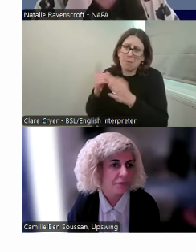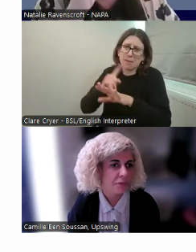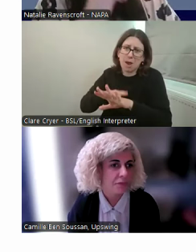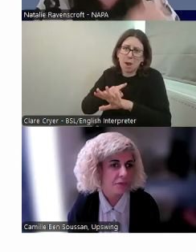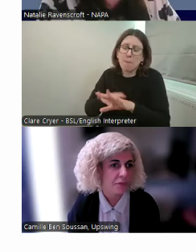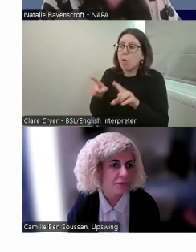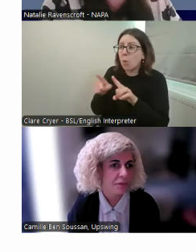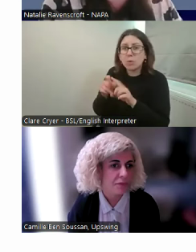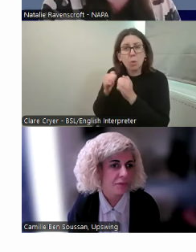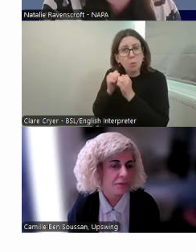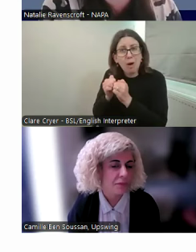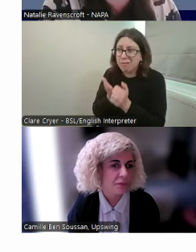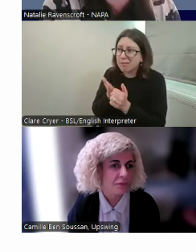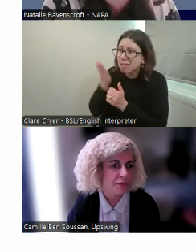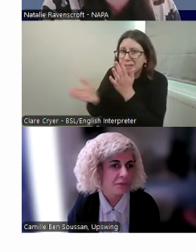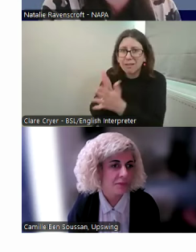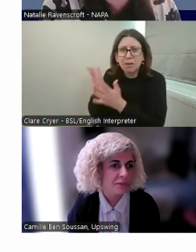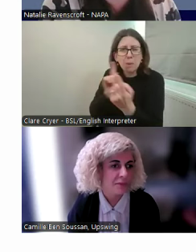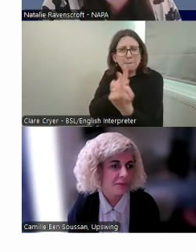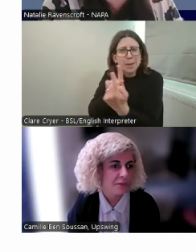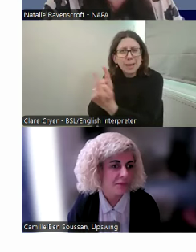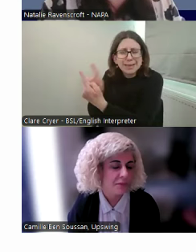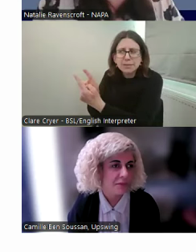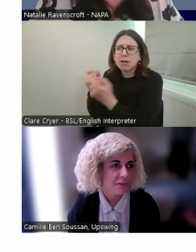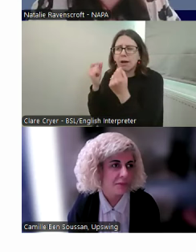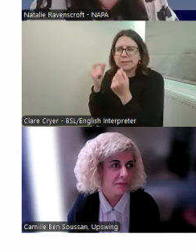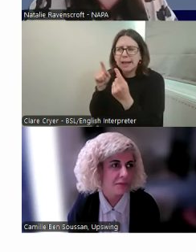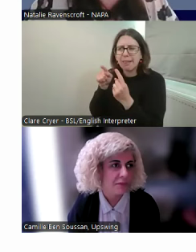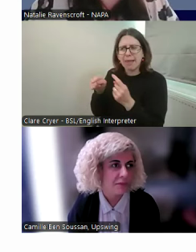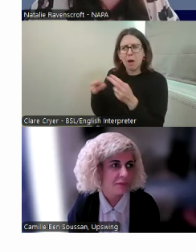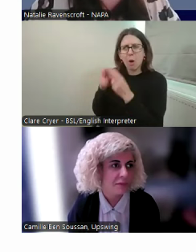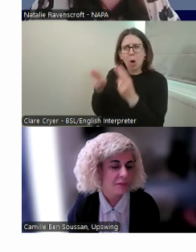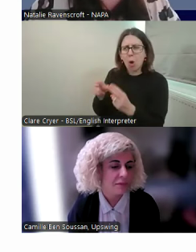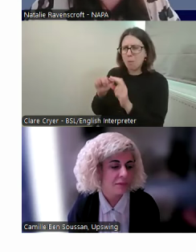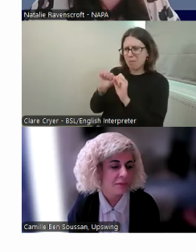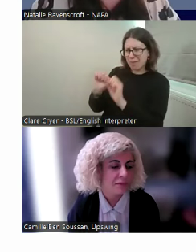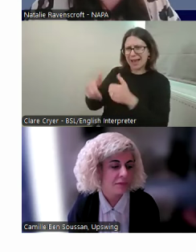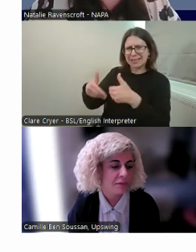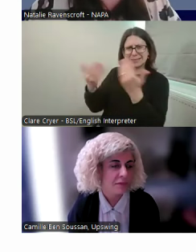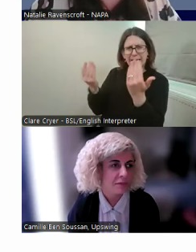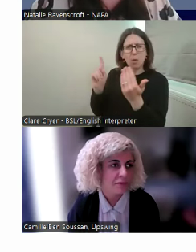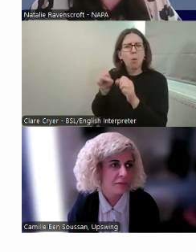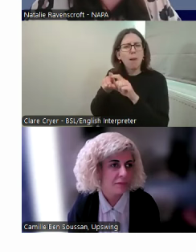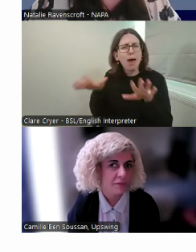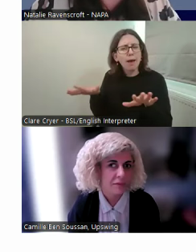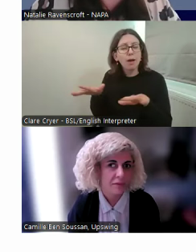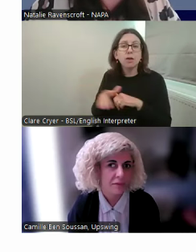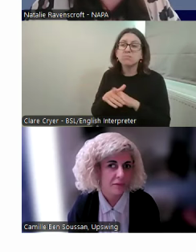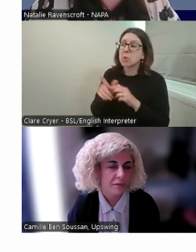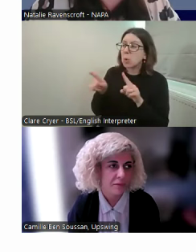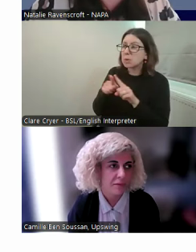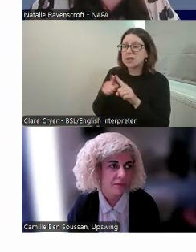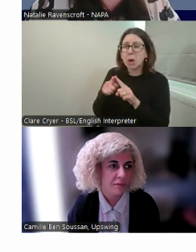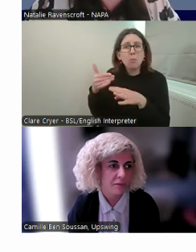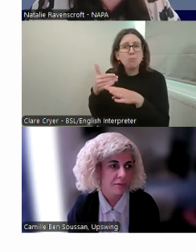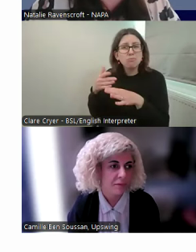and get to know people, understand the ebb and flow of the day. The really practical but important things: what time is lunch,